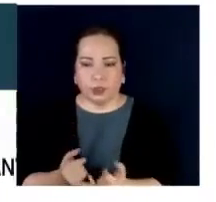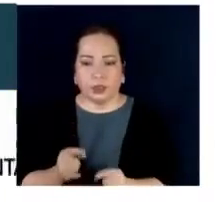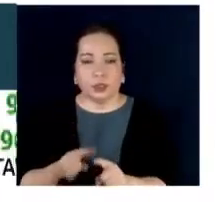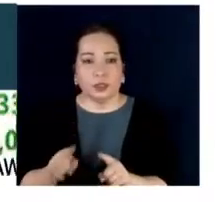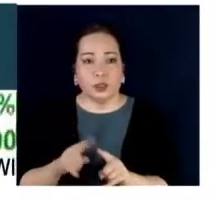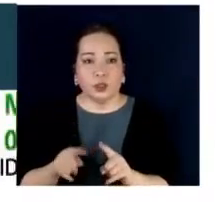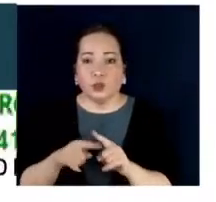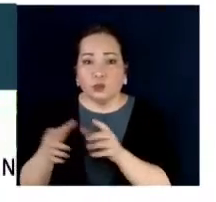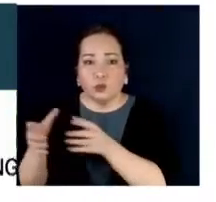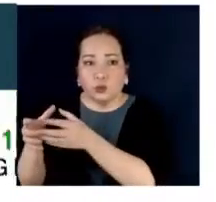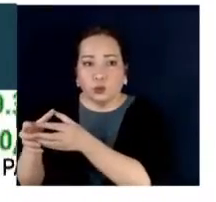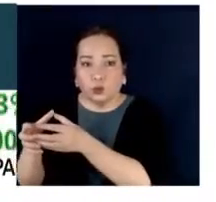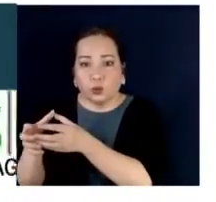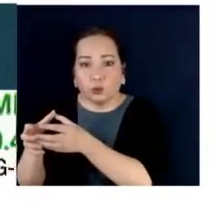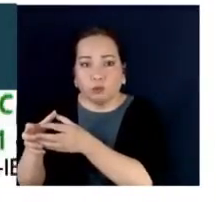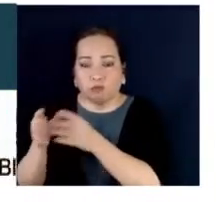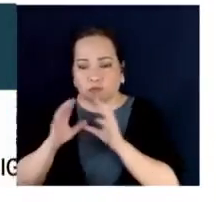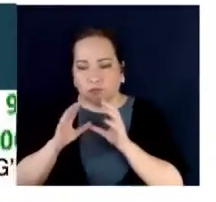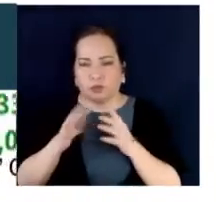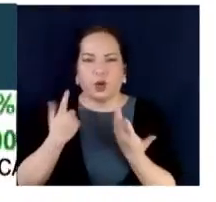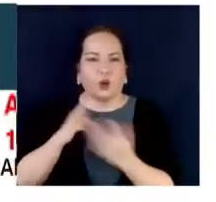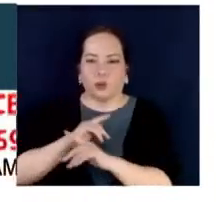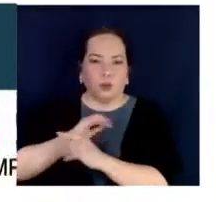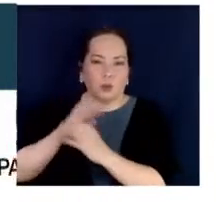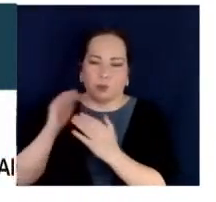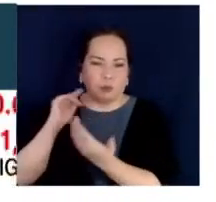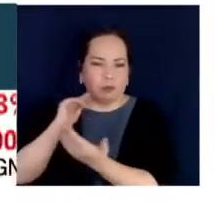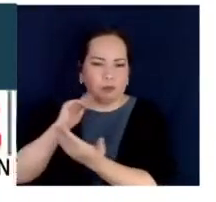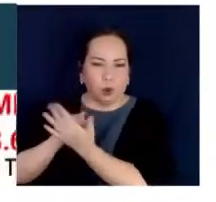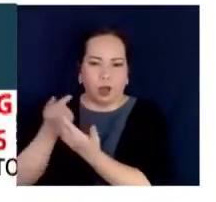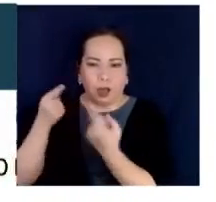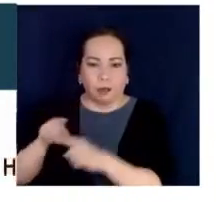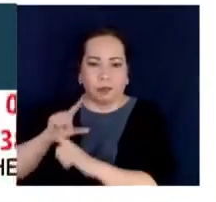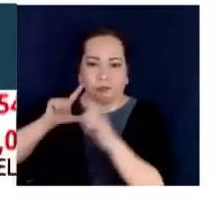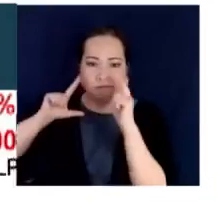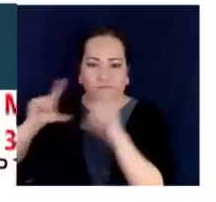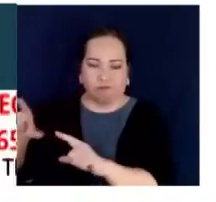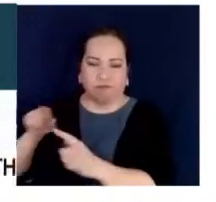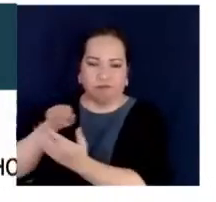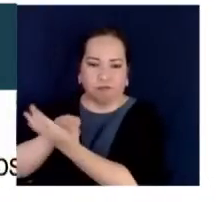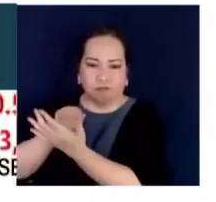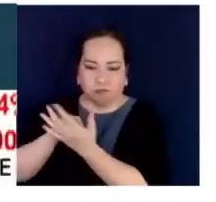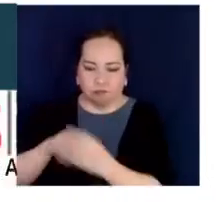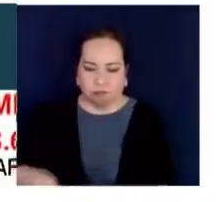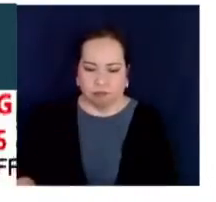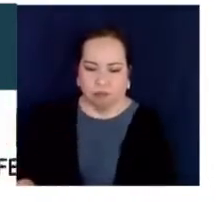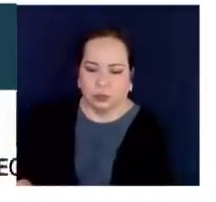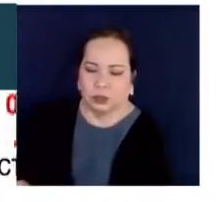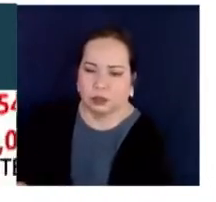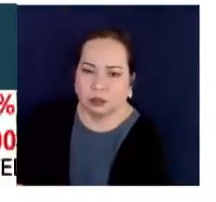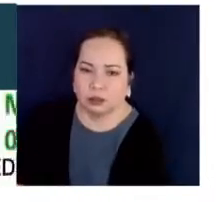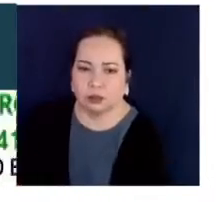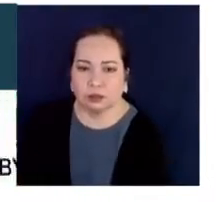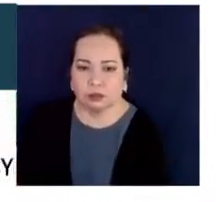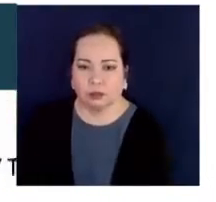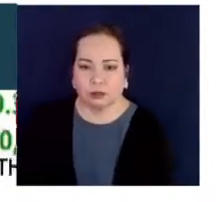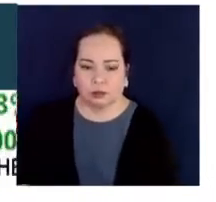vaccines have been developed over a span of just 1 year. While their